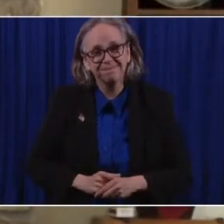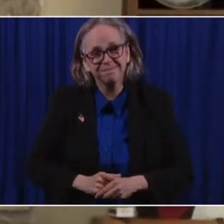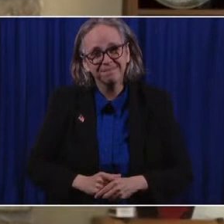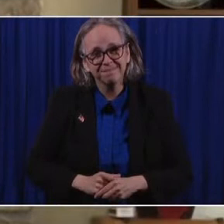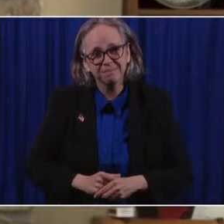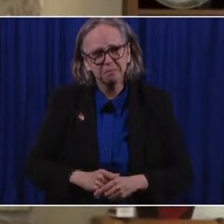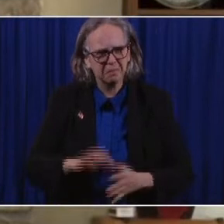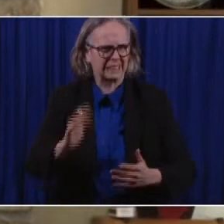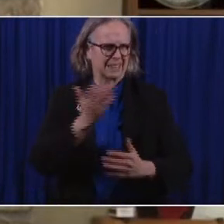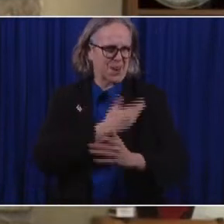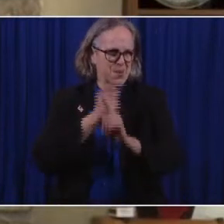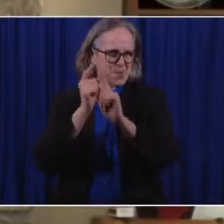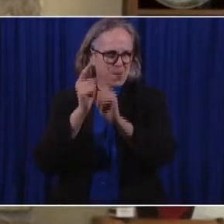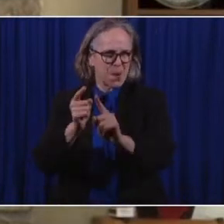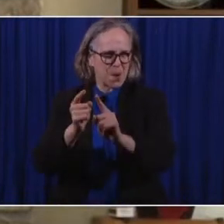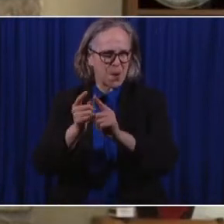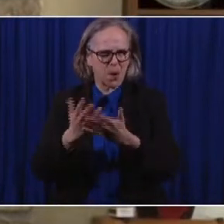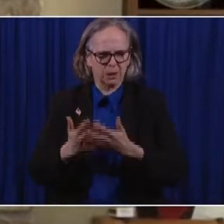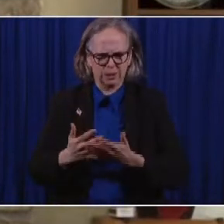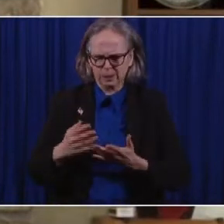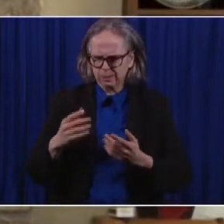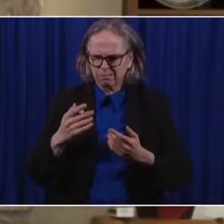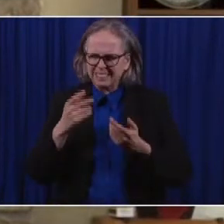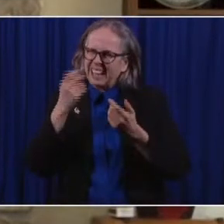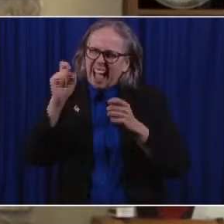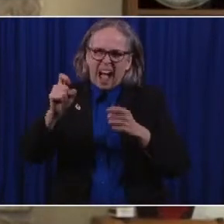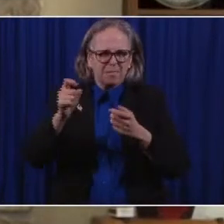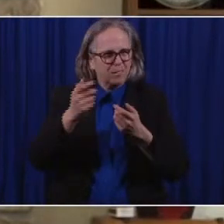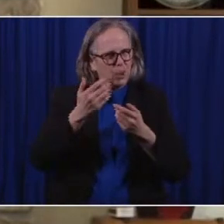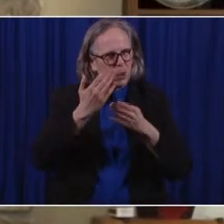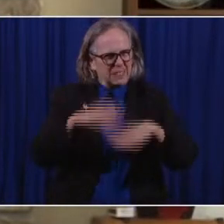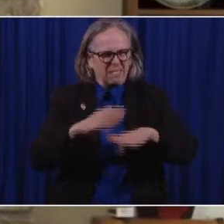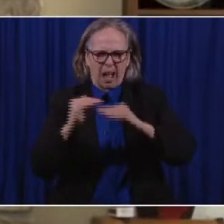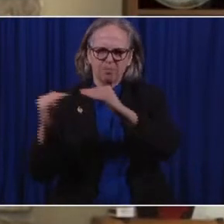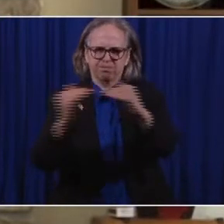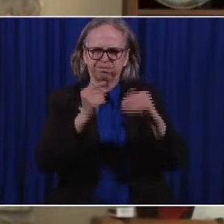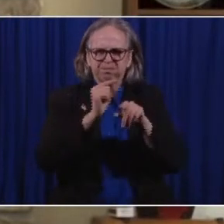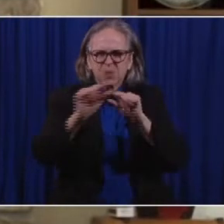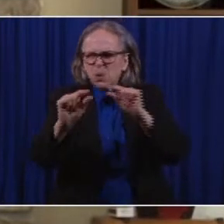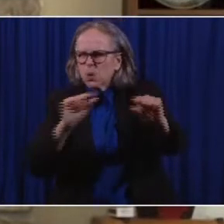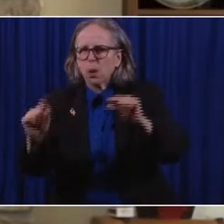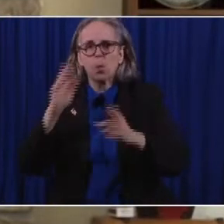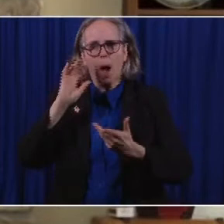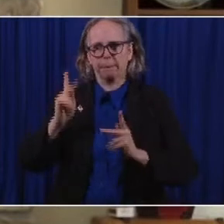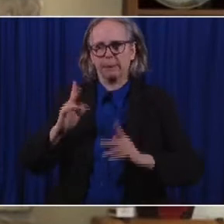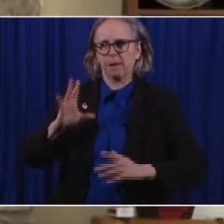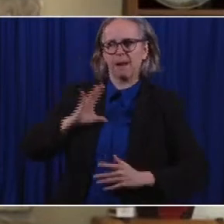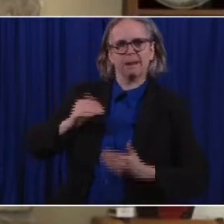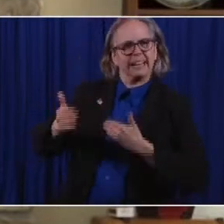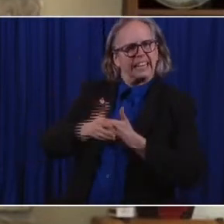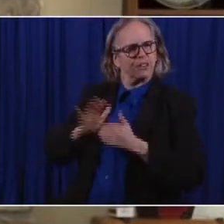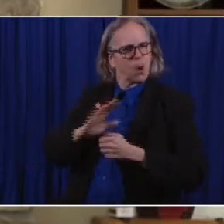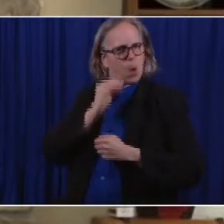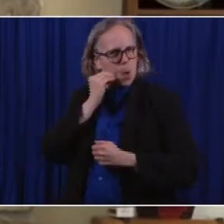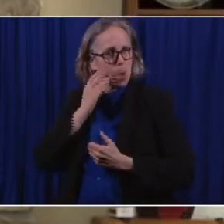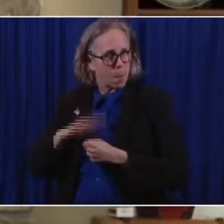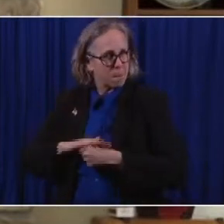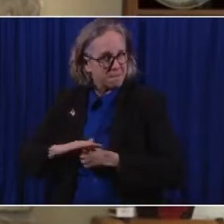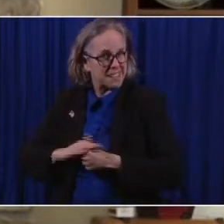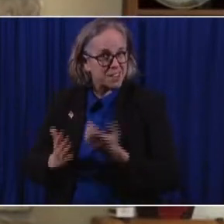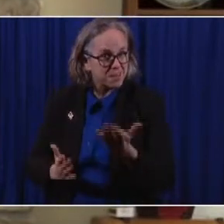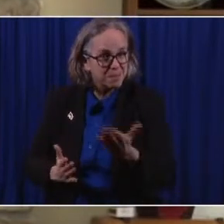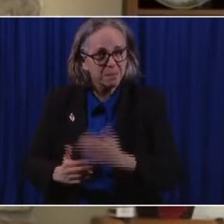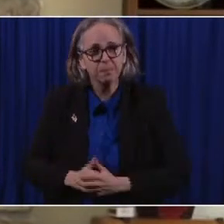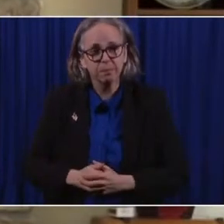to a place that actually has it. How will people find out about this? This process is started. It's